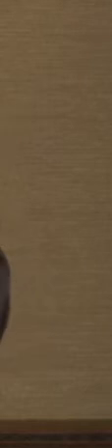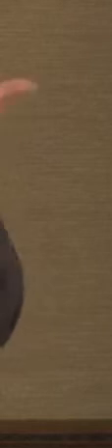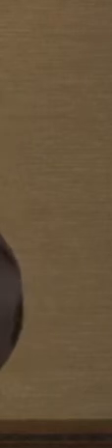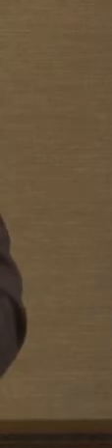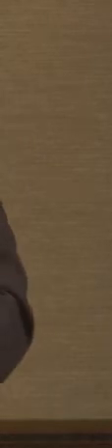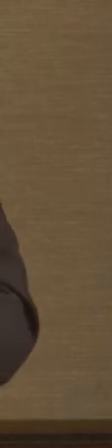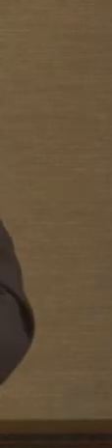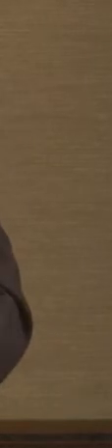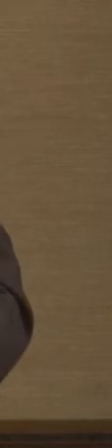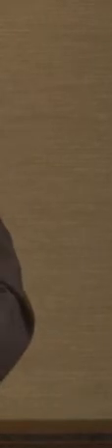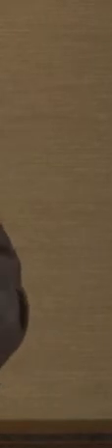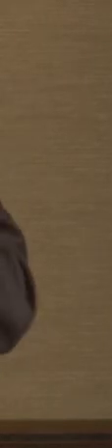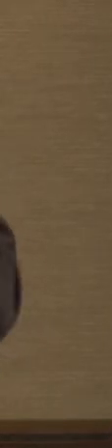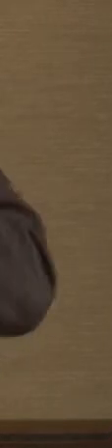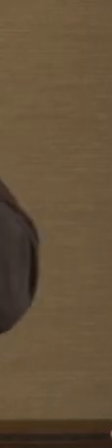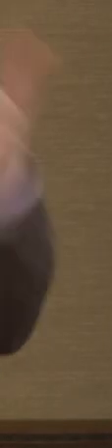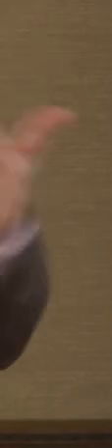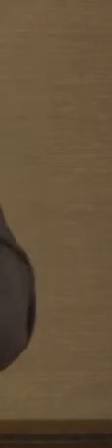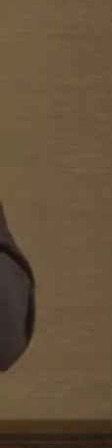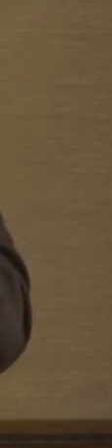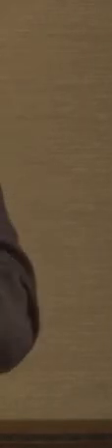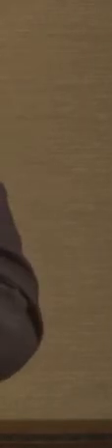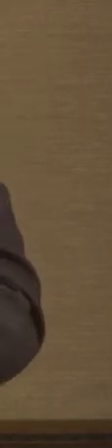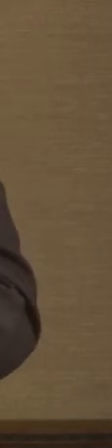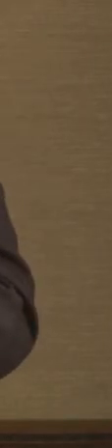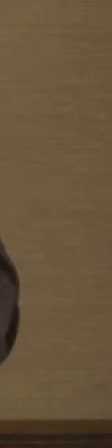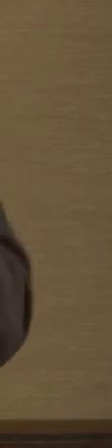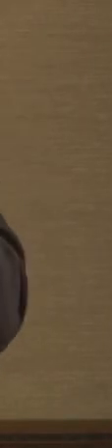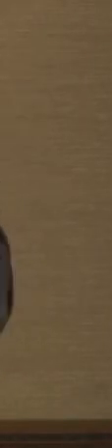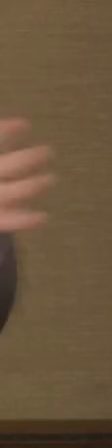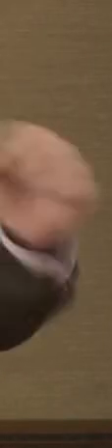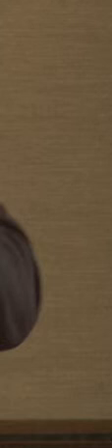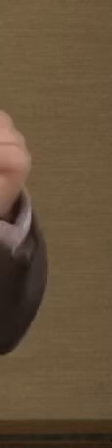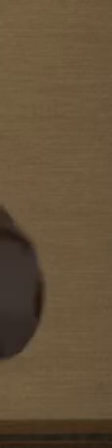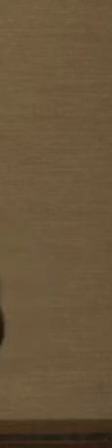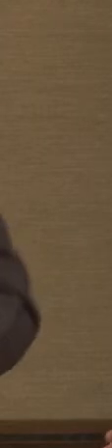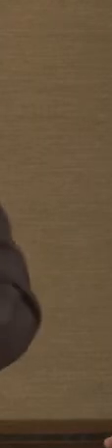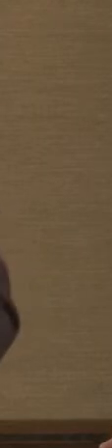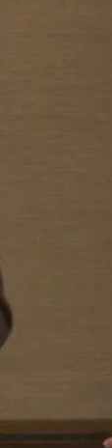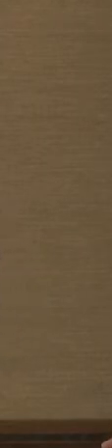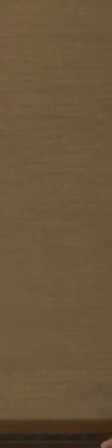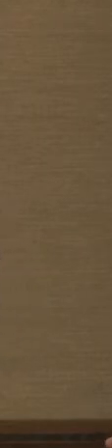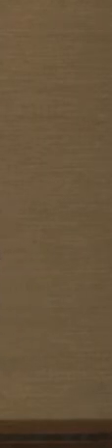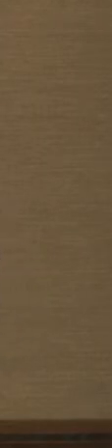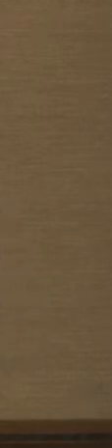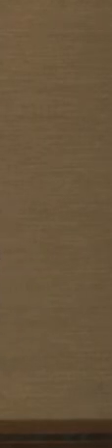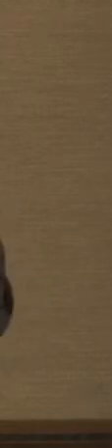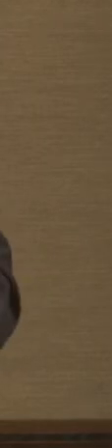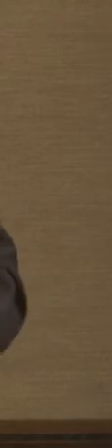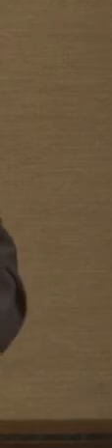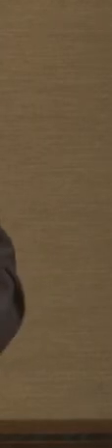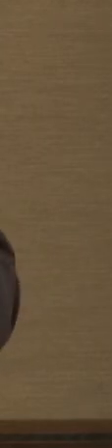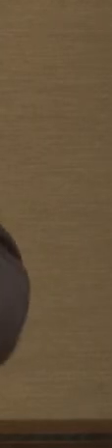over the years in terms of this whole area of accessibility of public services. But coming back more to the